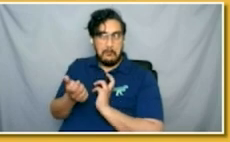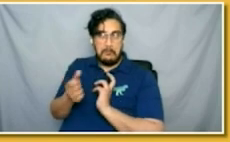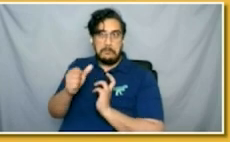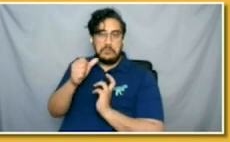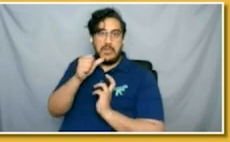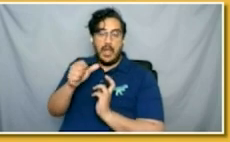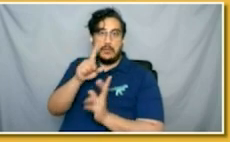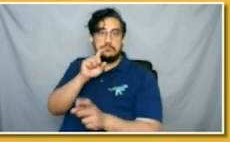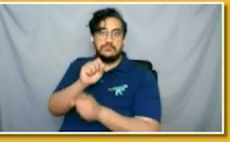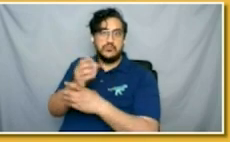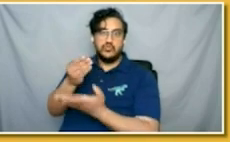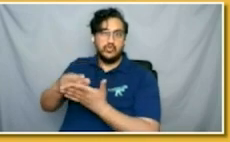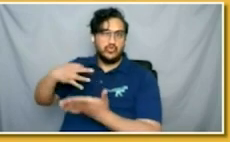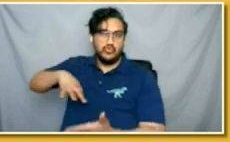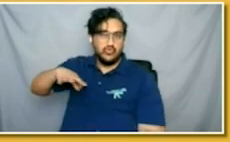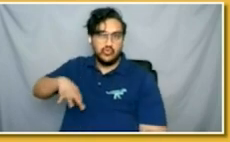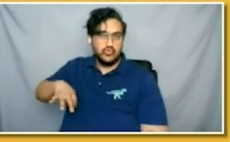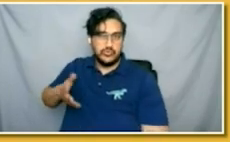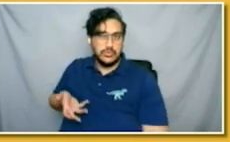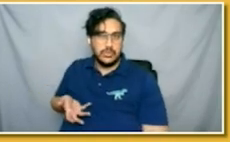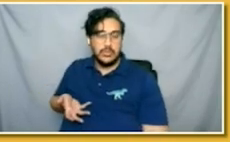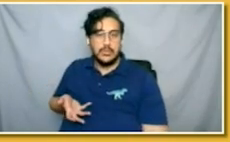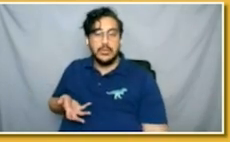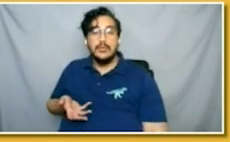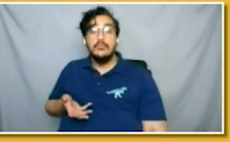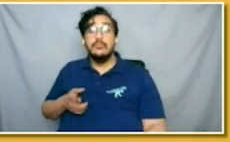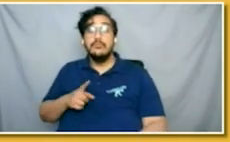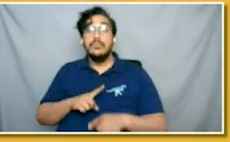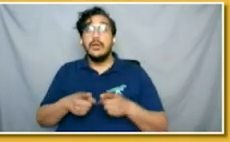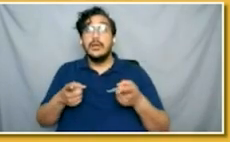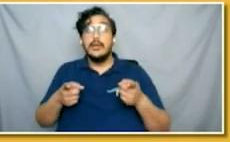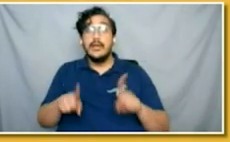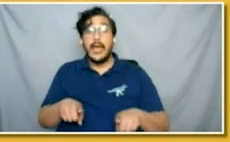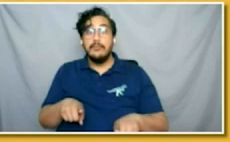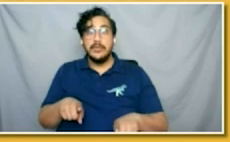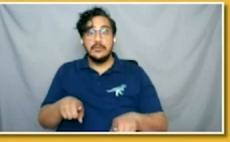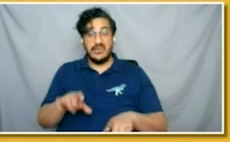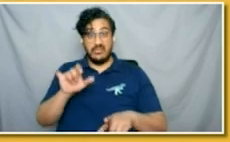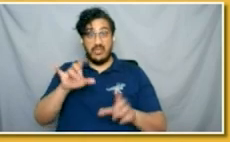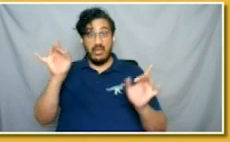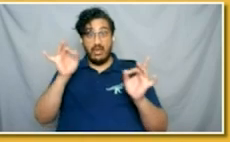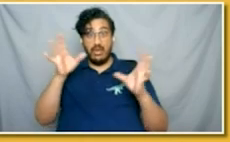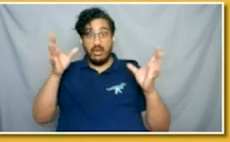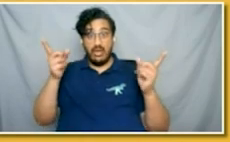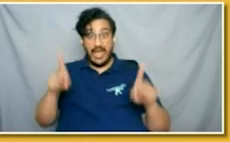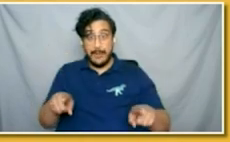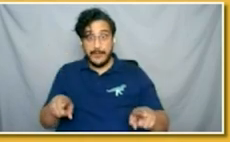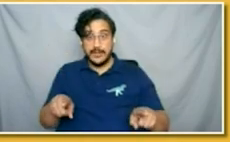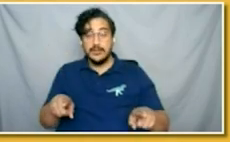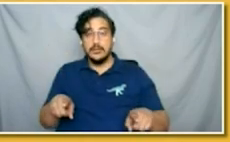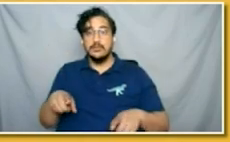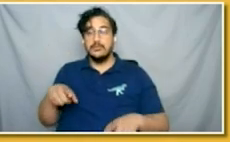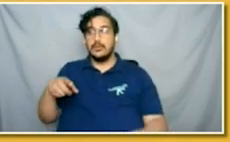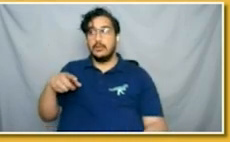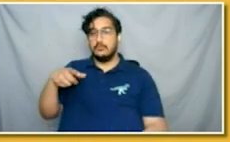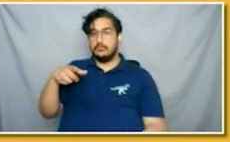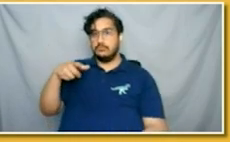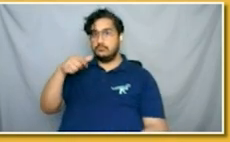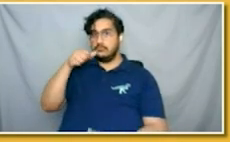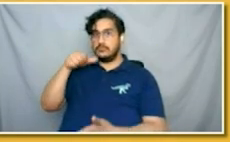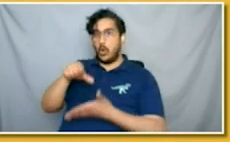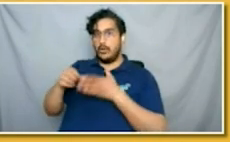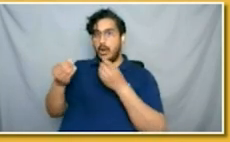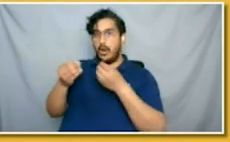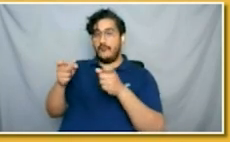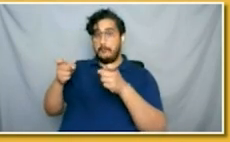what basically that, you know, manufactured crisis enabled was for the postal managers to just be on their